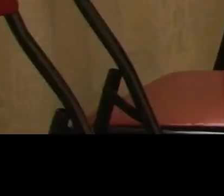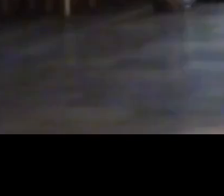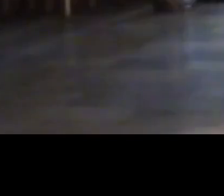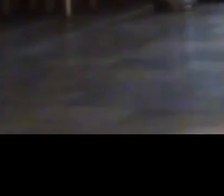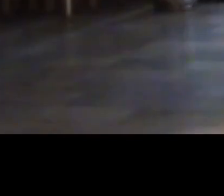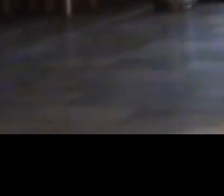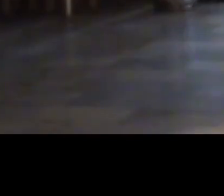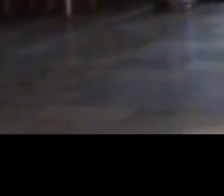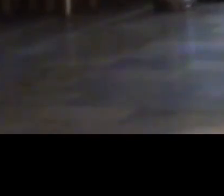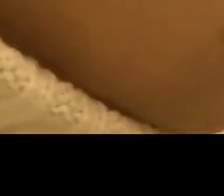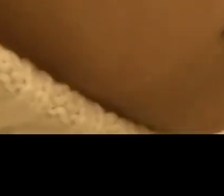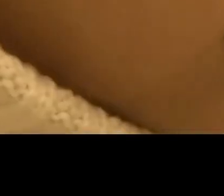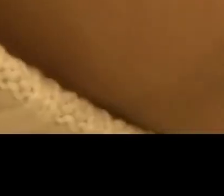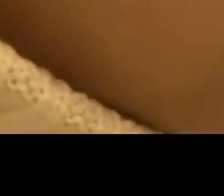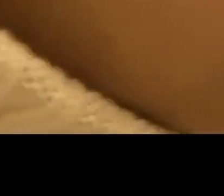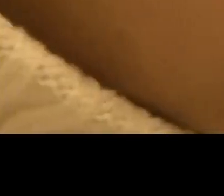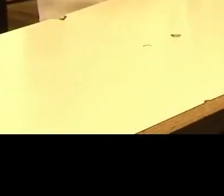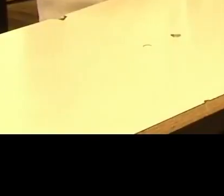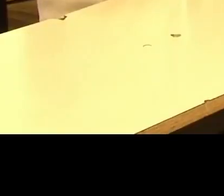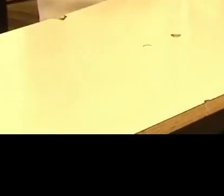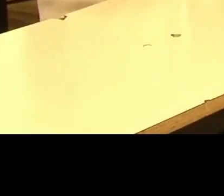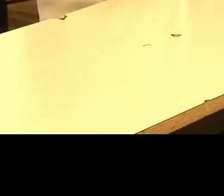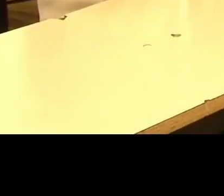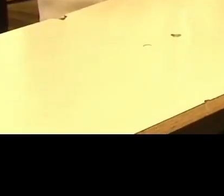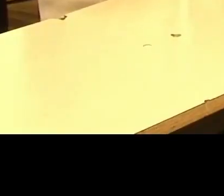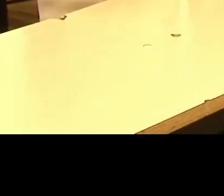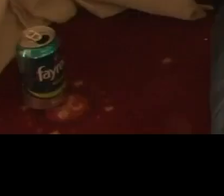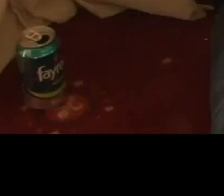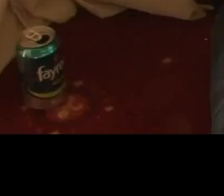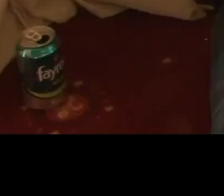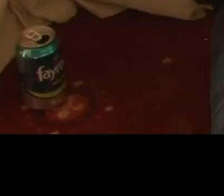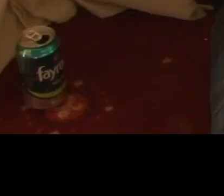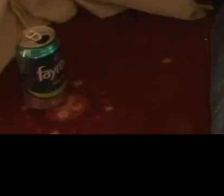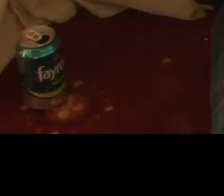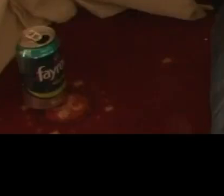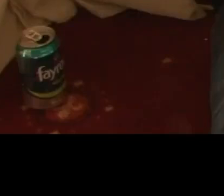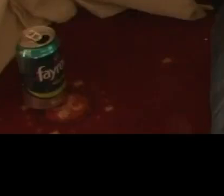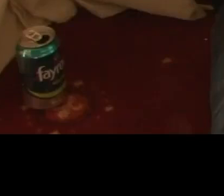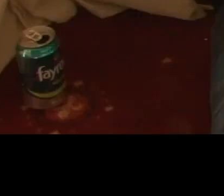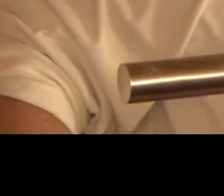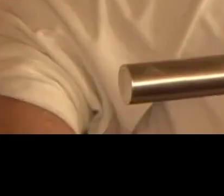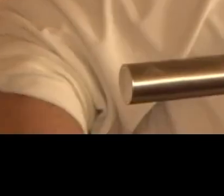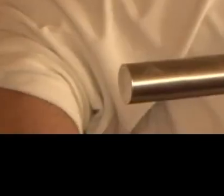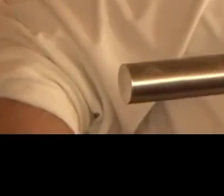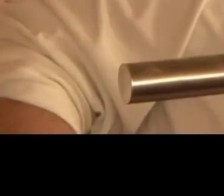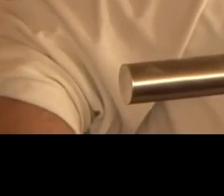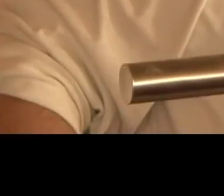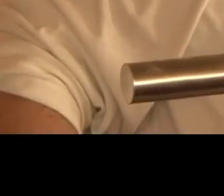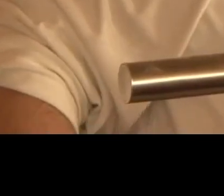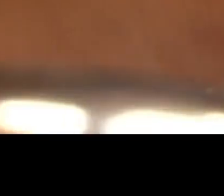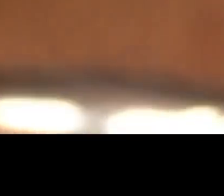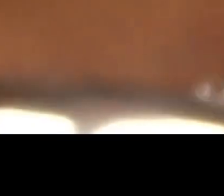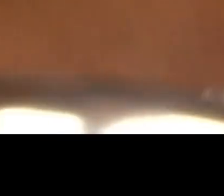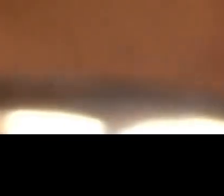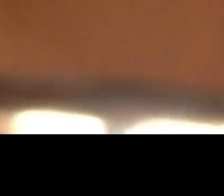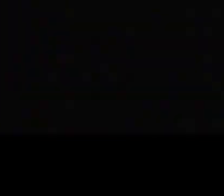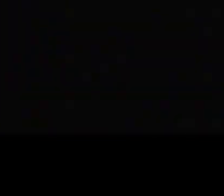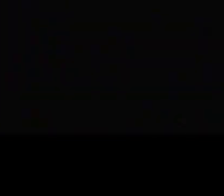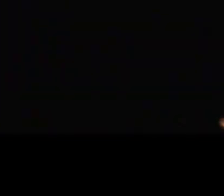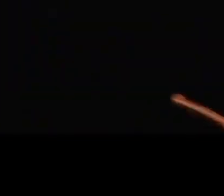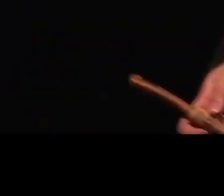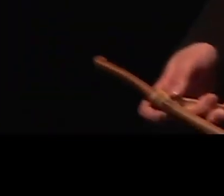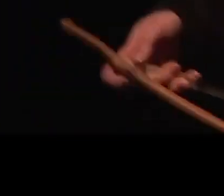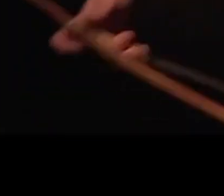of music education, the master apprentice or the Ustad Shagird. And then, because we live in the 21st